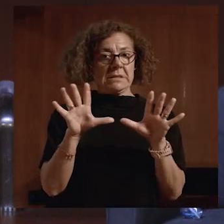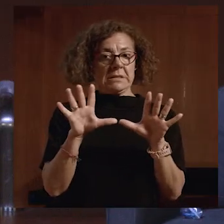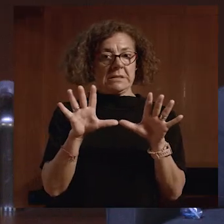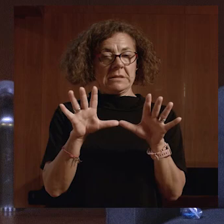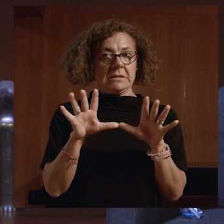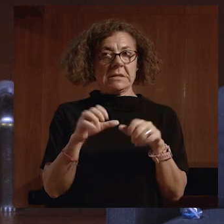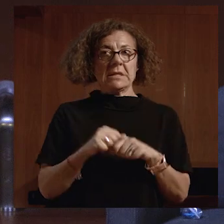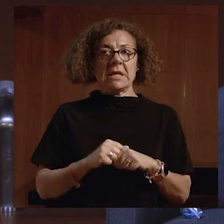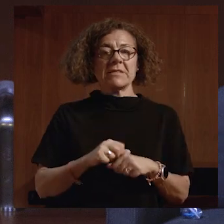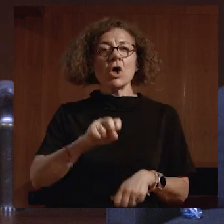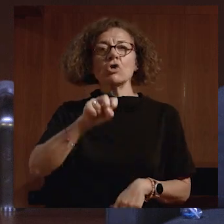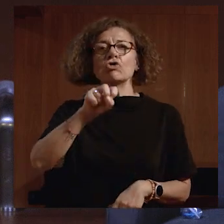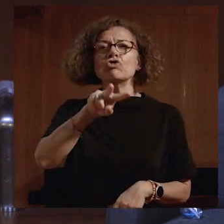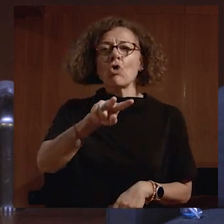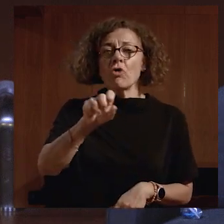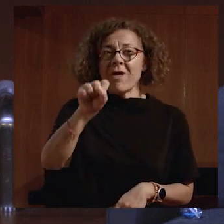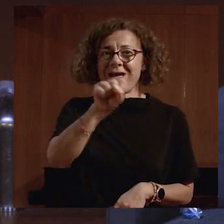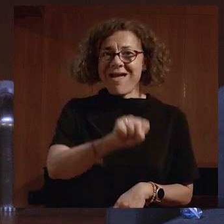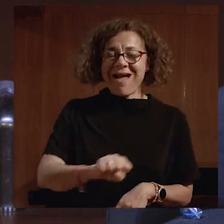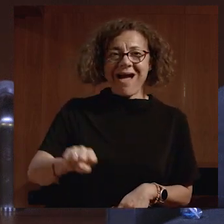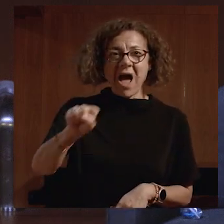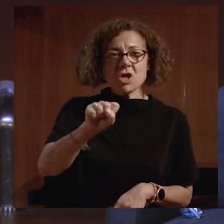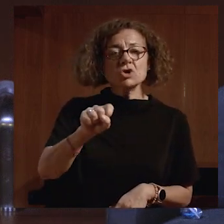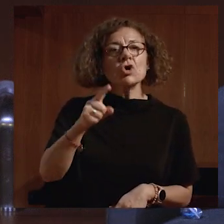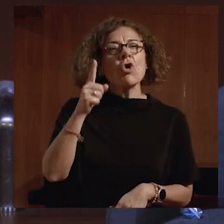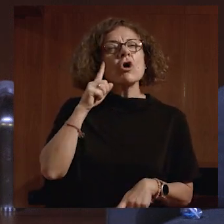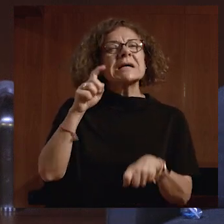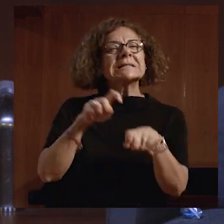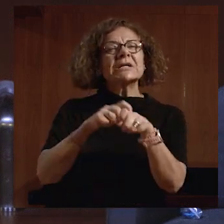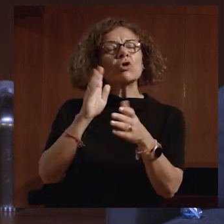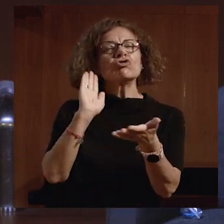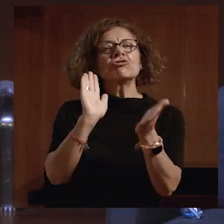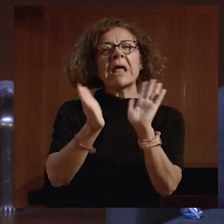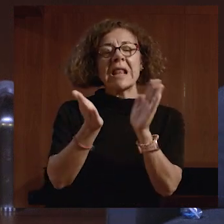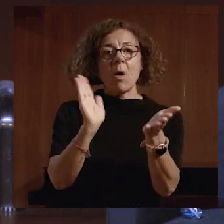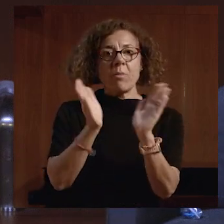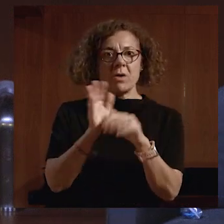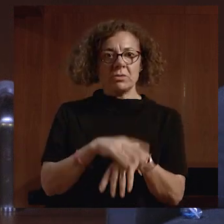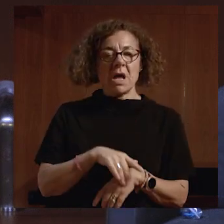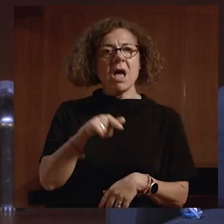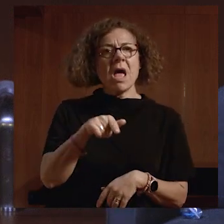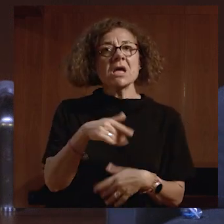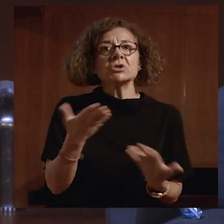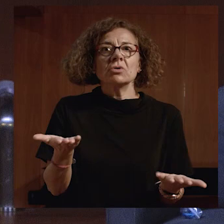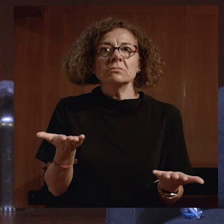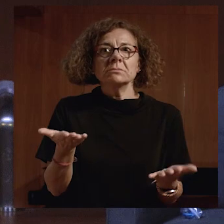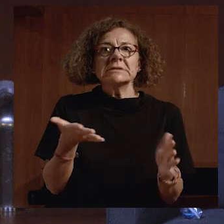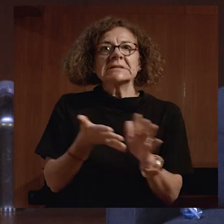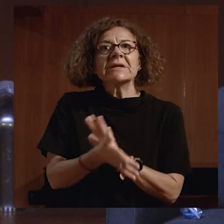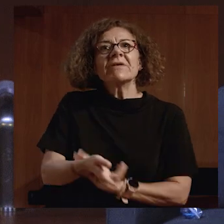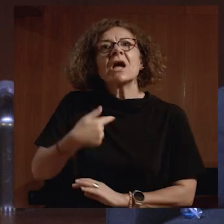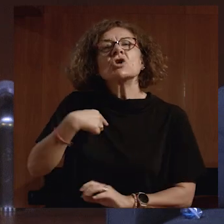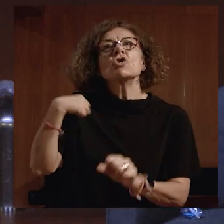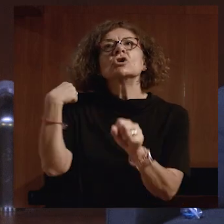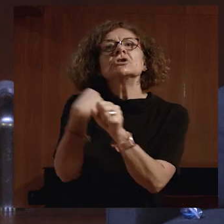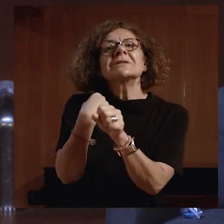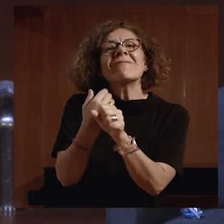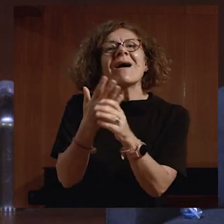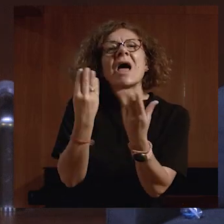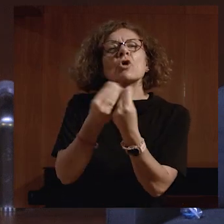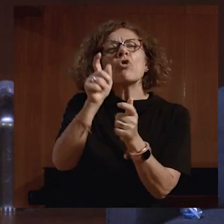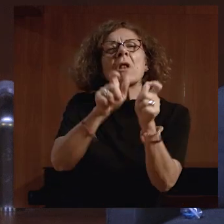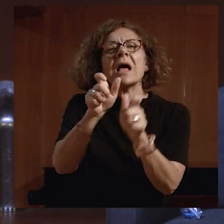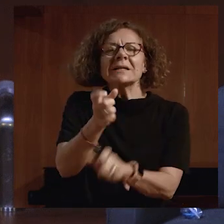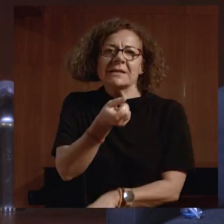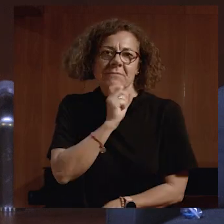psychotherapist as well. And that sort of really informs how I'm trying to work with people and thinking about motivations.